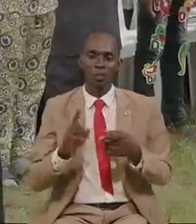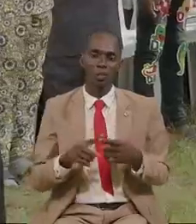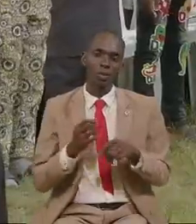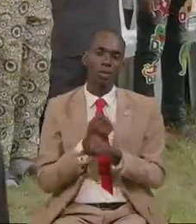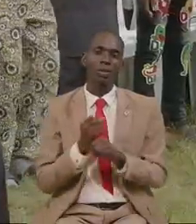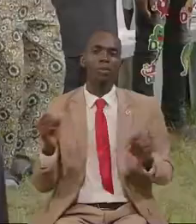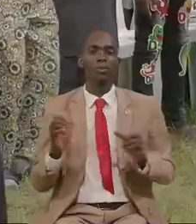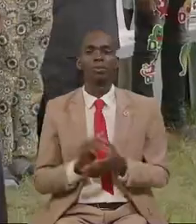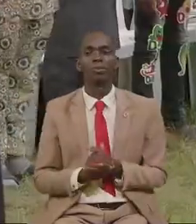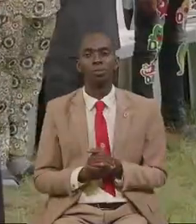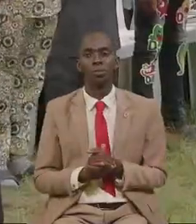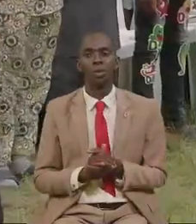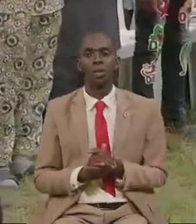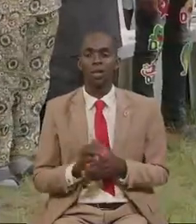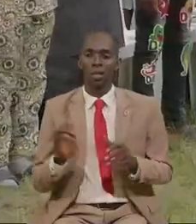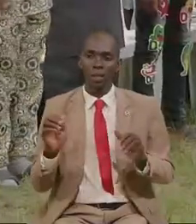save,